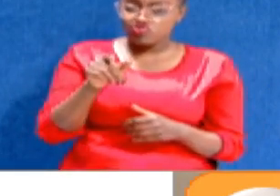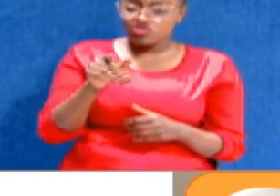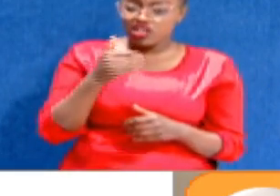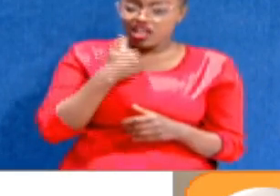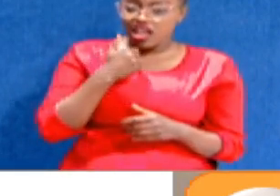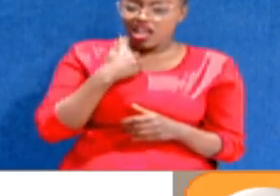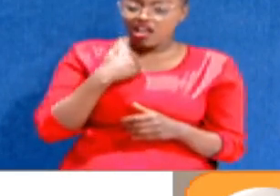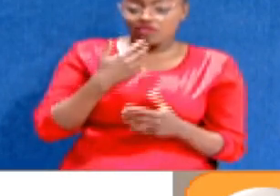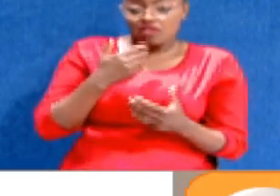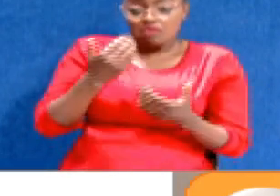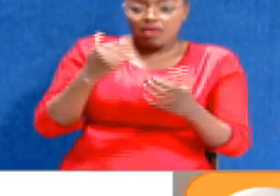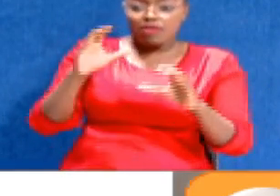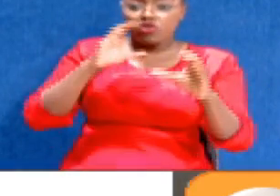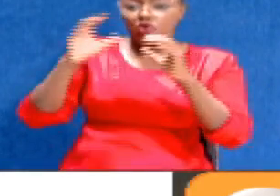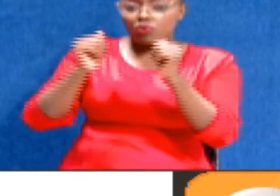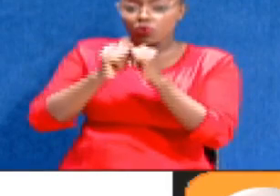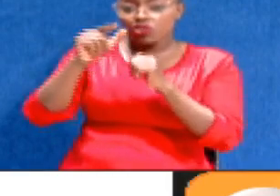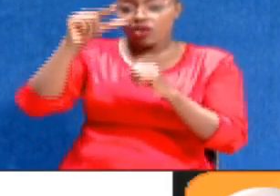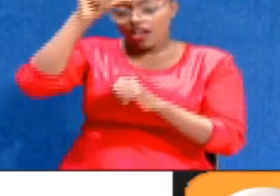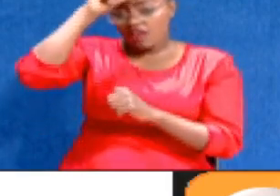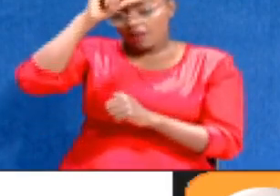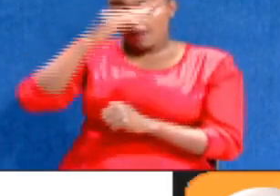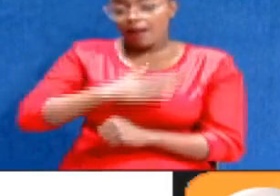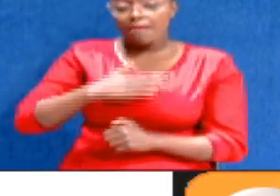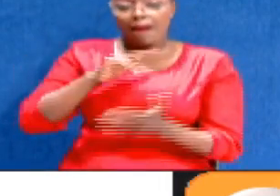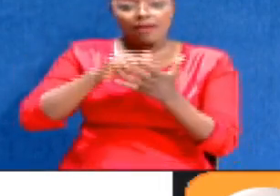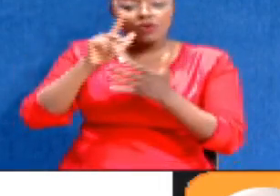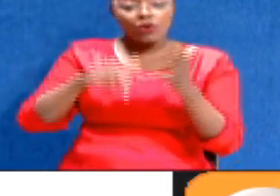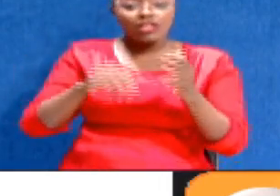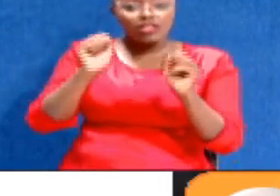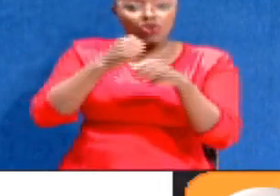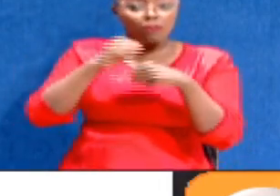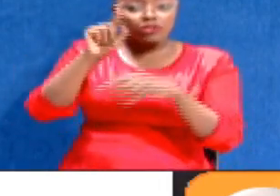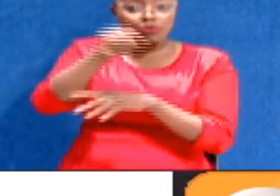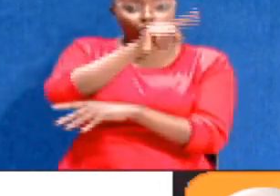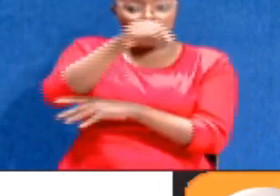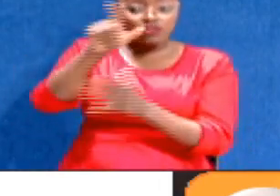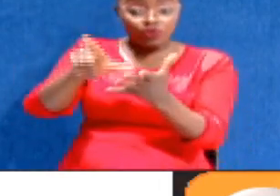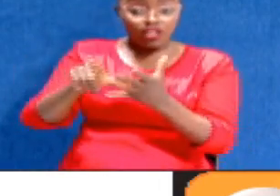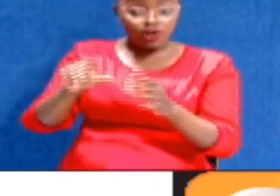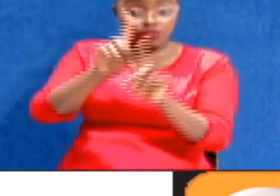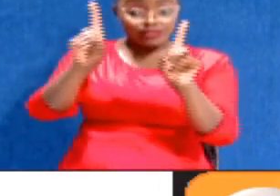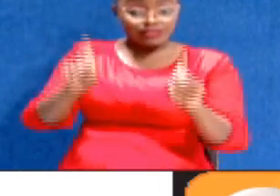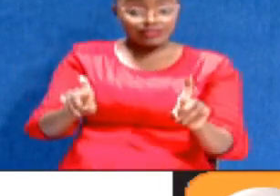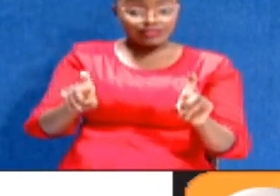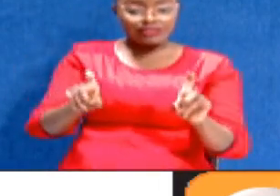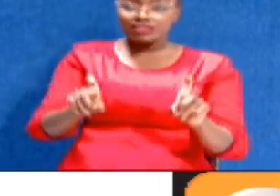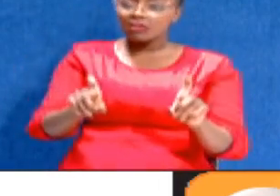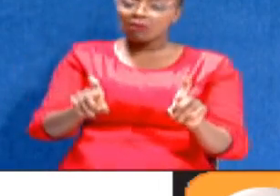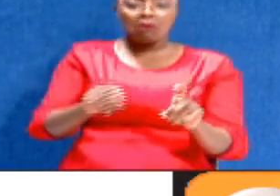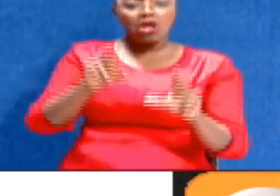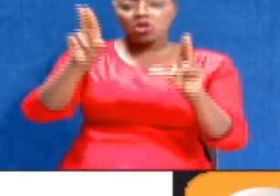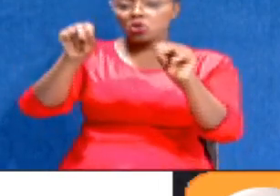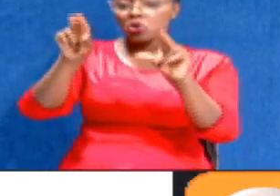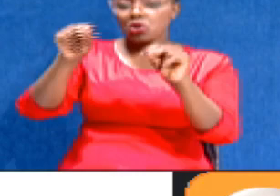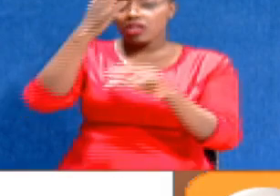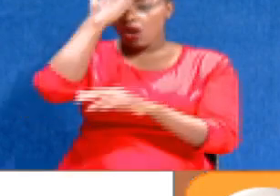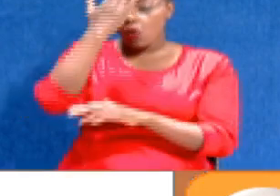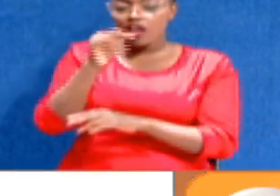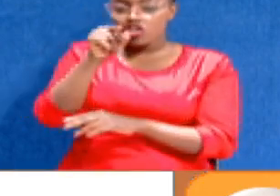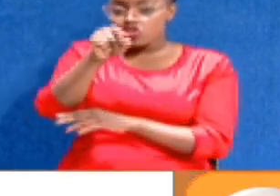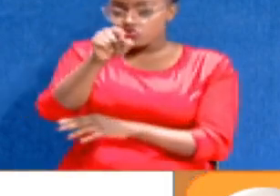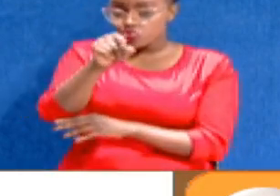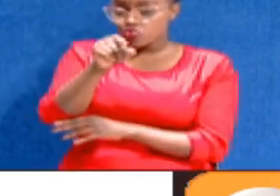have to speak with your government, sir. So you guys can cancel those loans? No, sir, because you